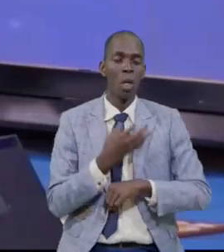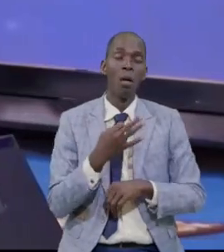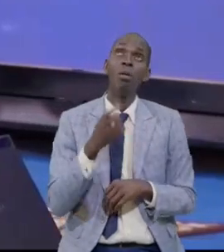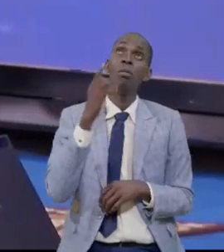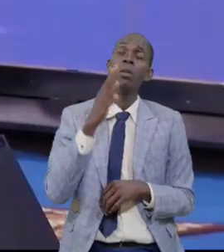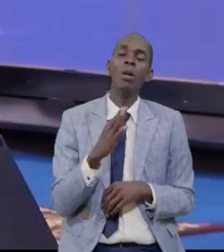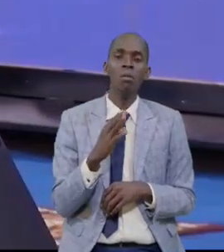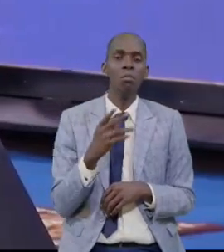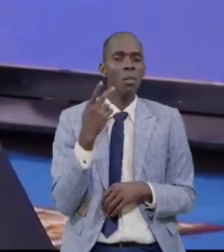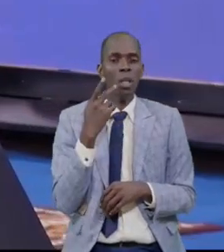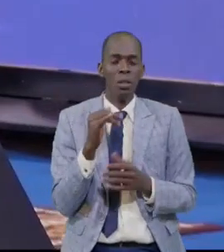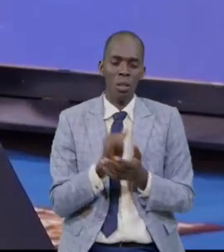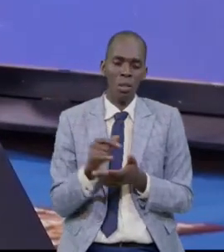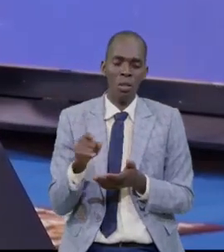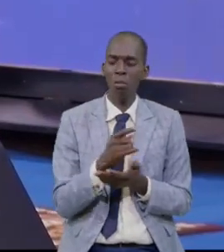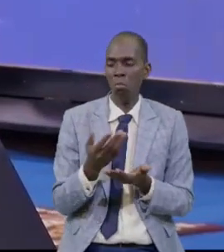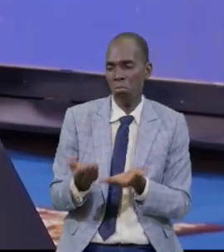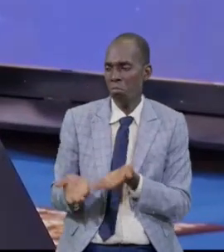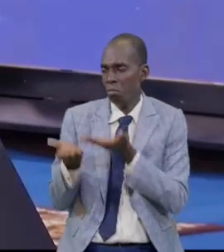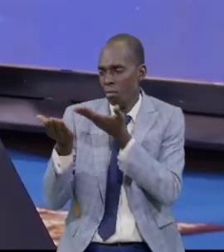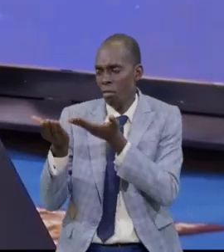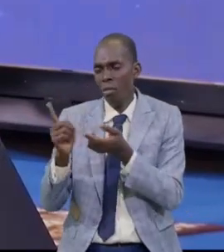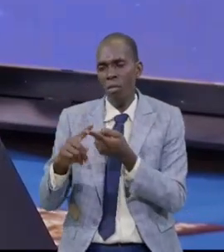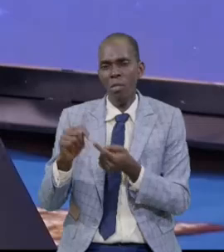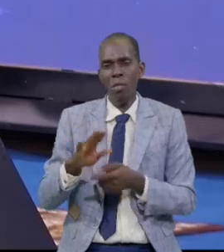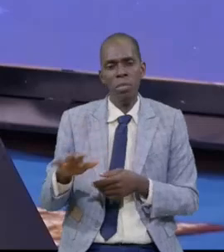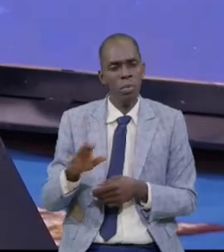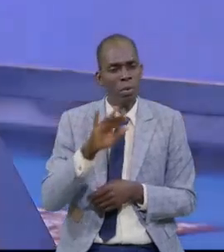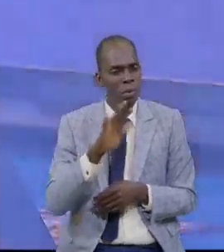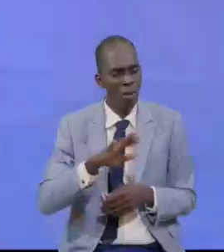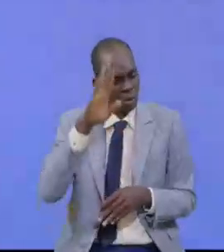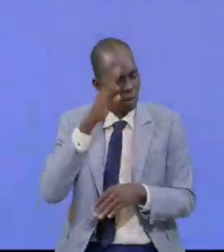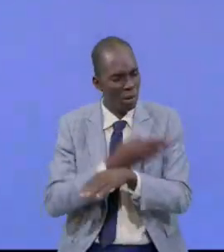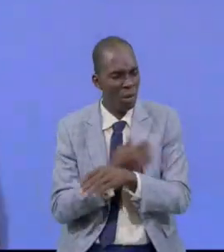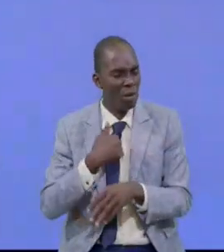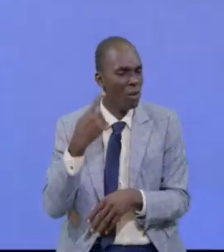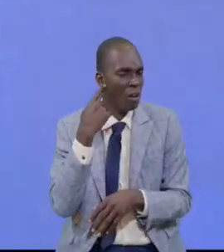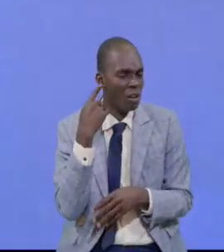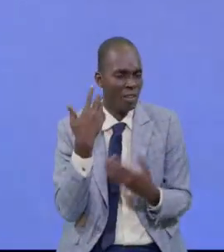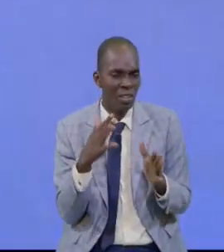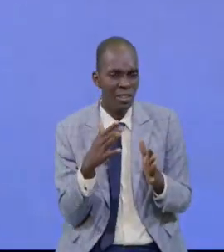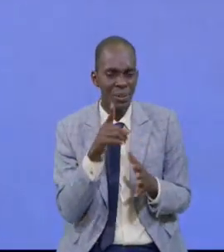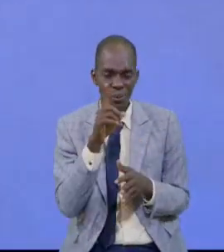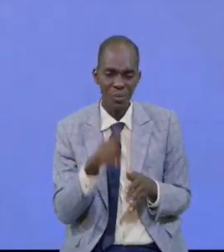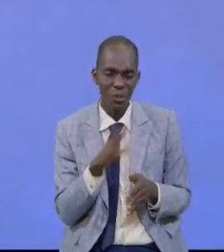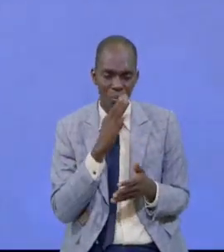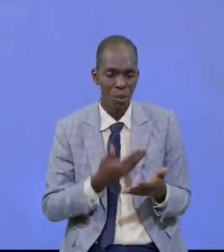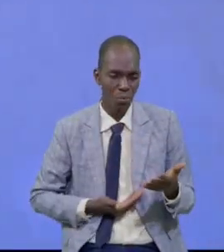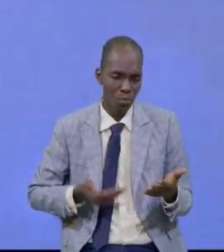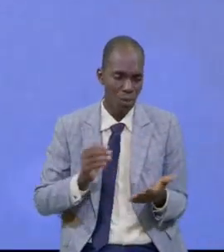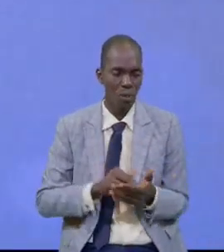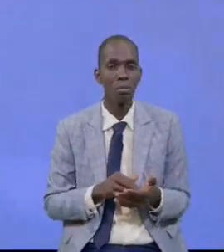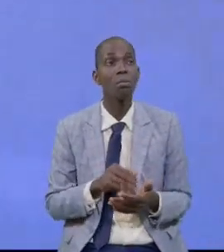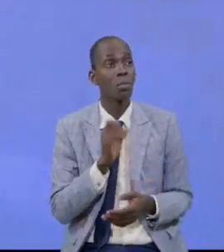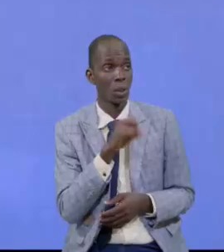children. My son, have you heard? Ye must be born again. Yes, dad, I've heard.